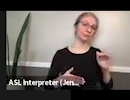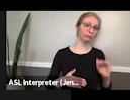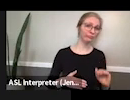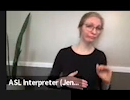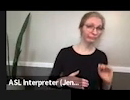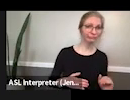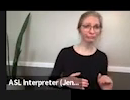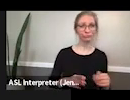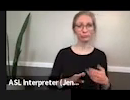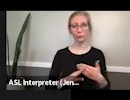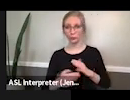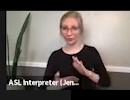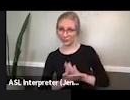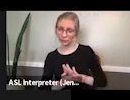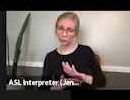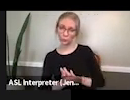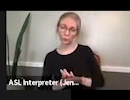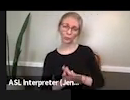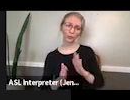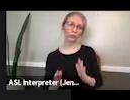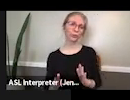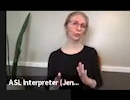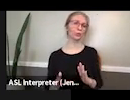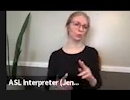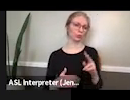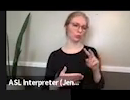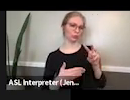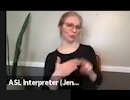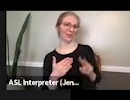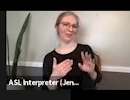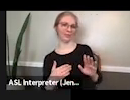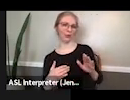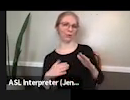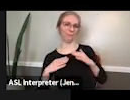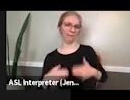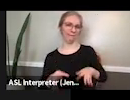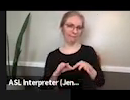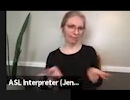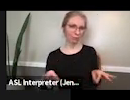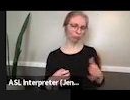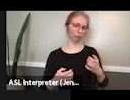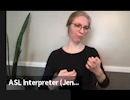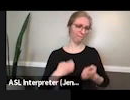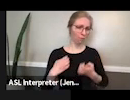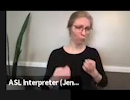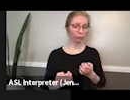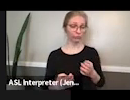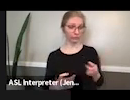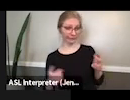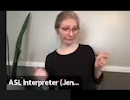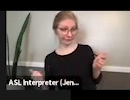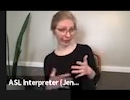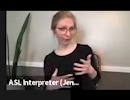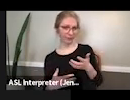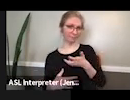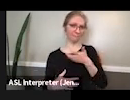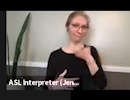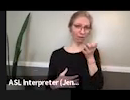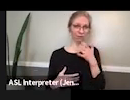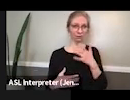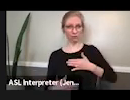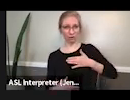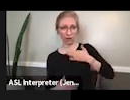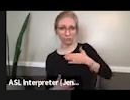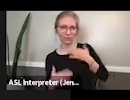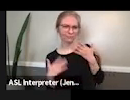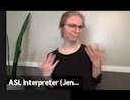the kiddo's body language, read the kid's emotions. Is he scared? Is he mad? Is he happy? And follow his lead. It's like,